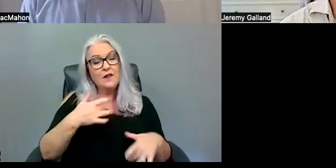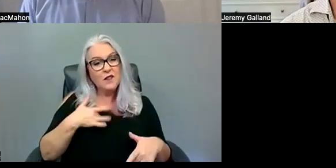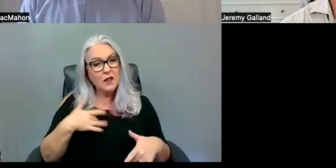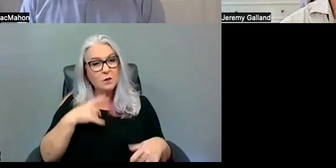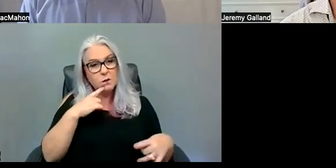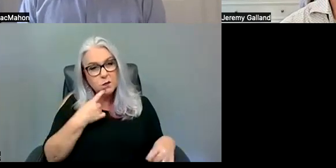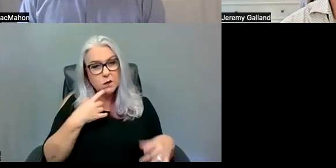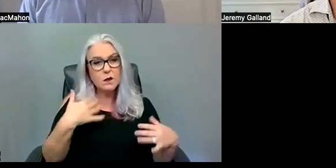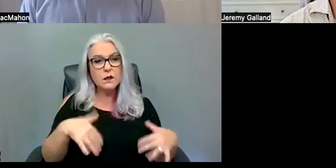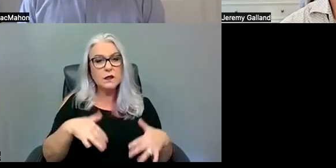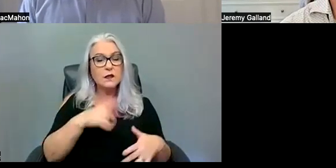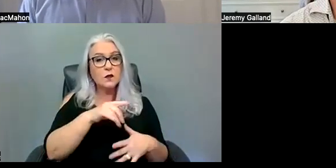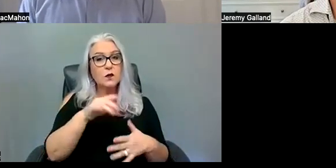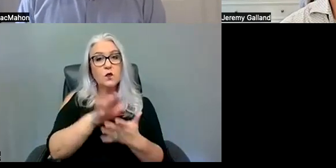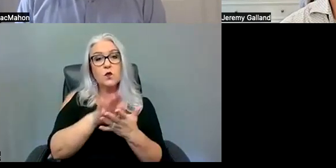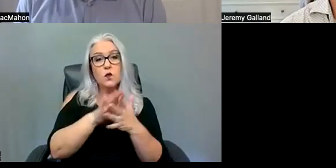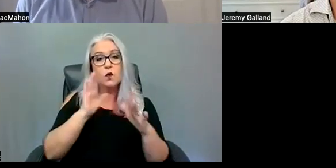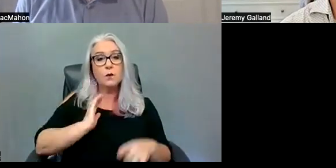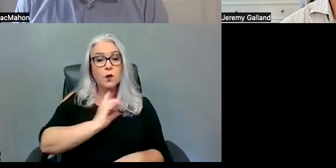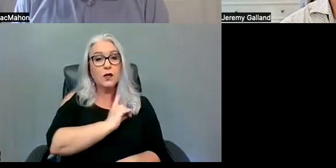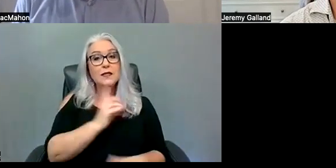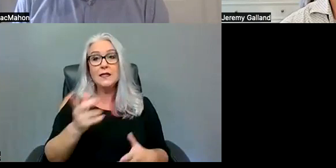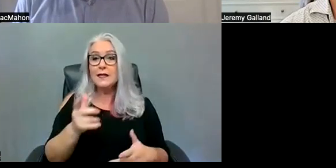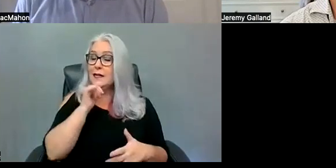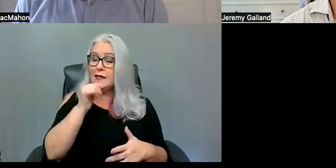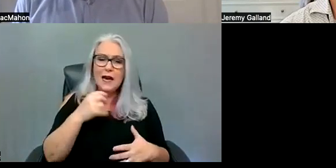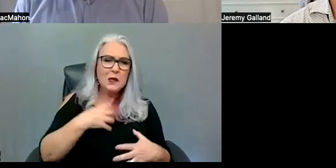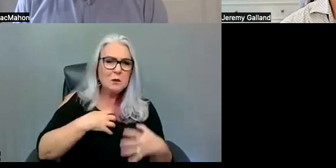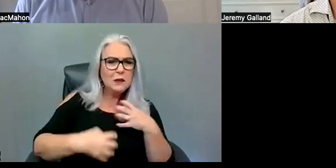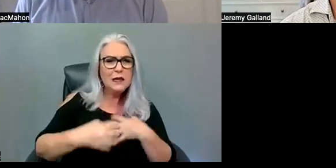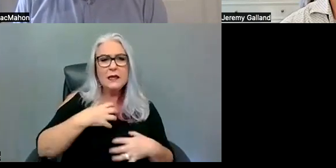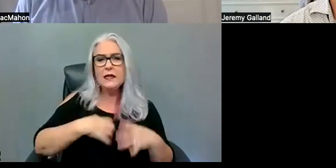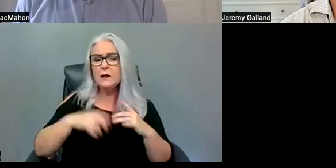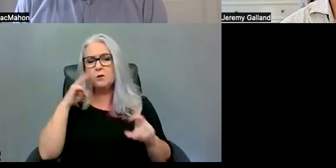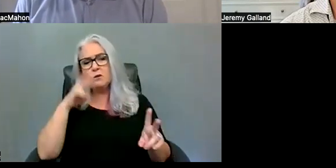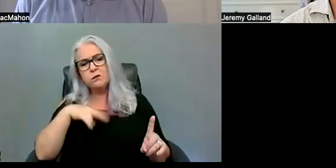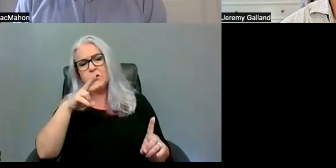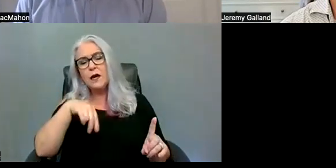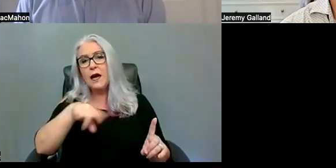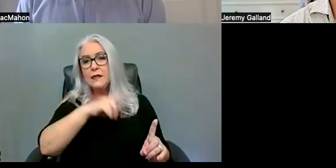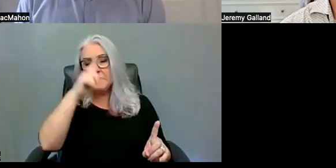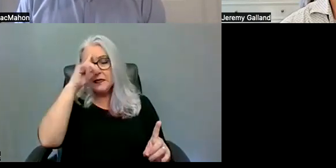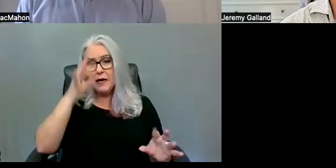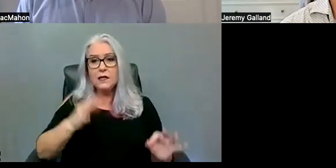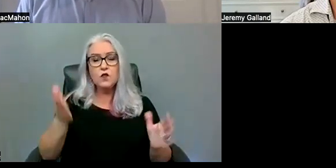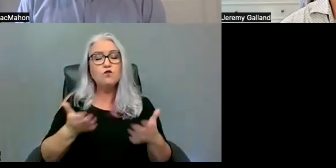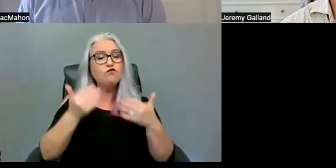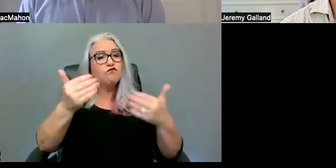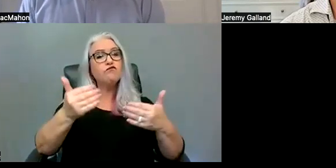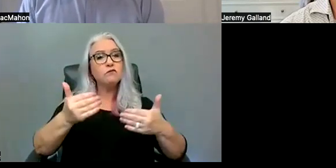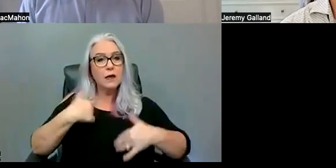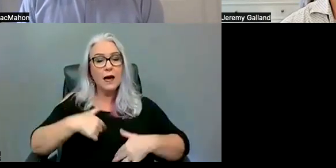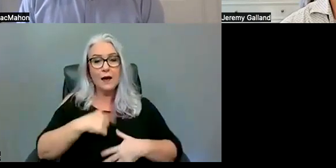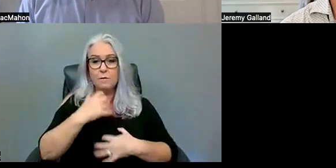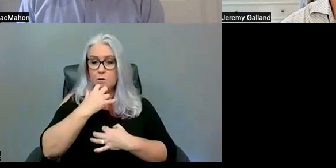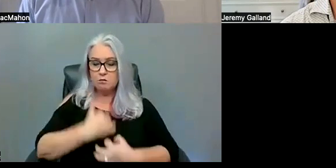around the country. And instead of complaining about it on the sidelines, I've decided to put myself forward in an effort to contribute. I believe passionately that all kids should be